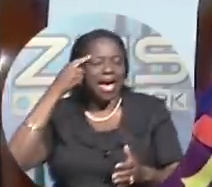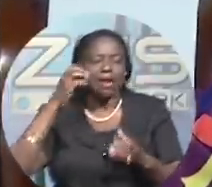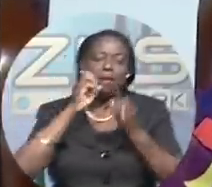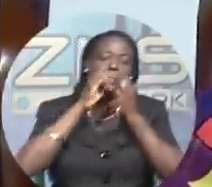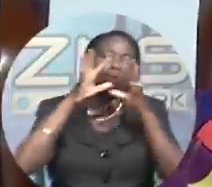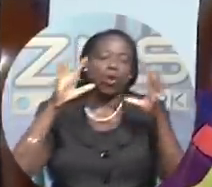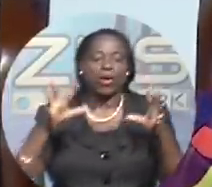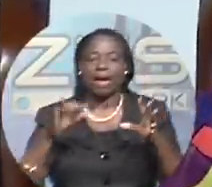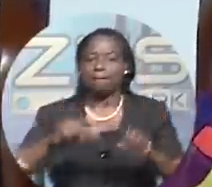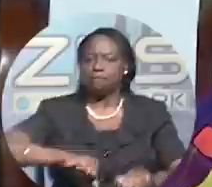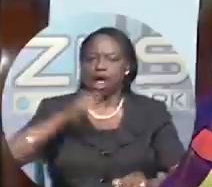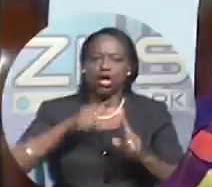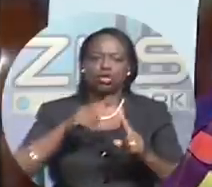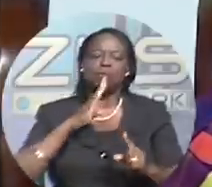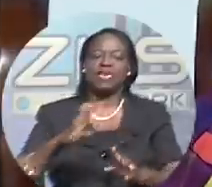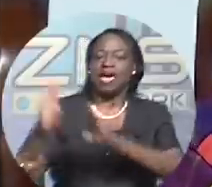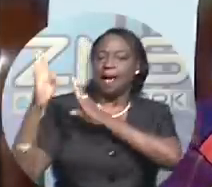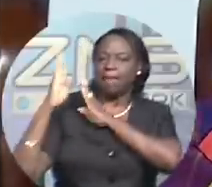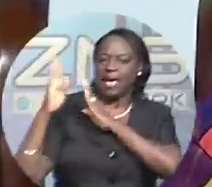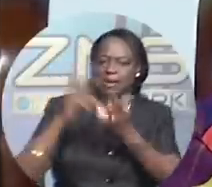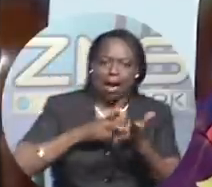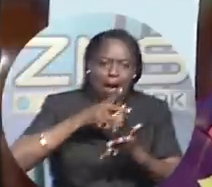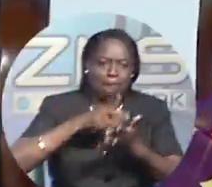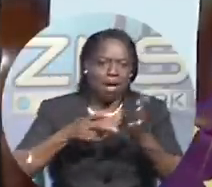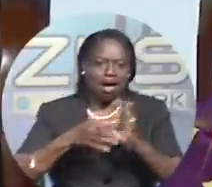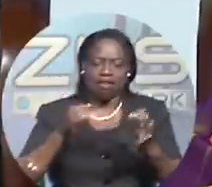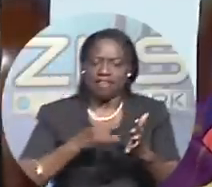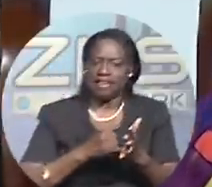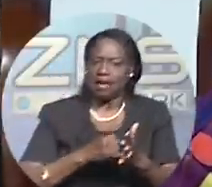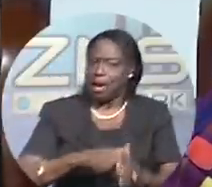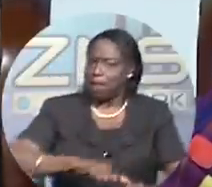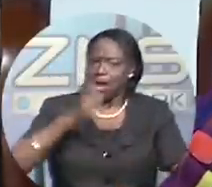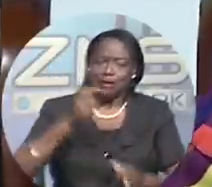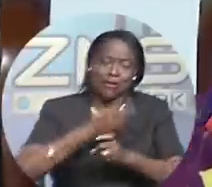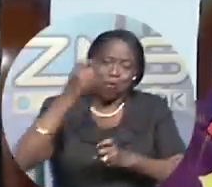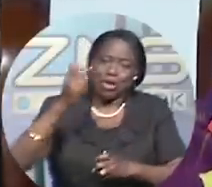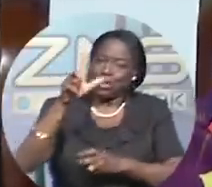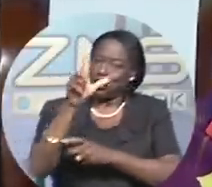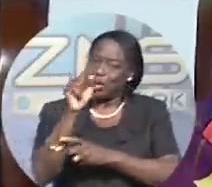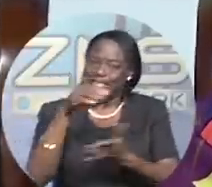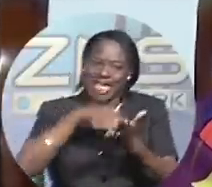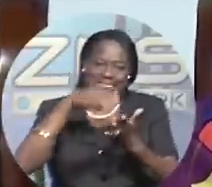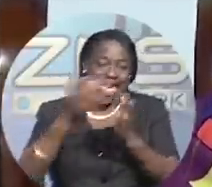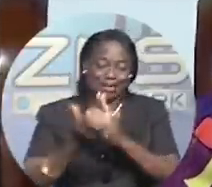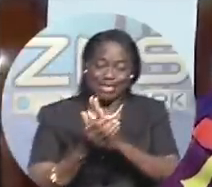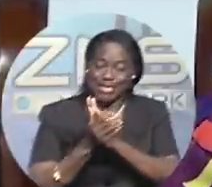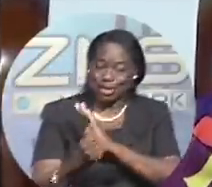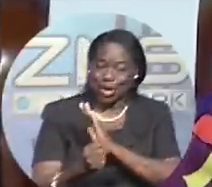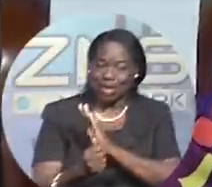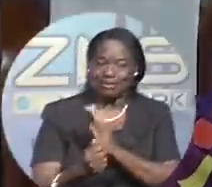I'm proud to be Bahamian and proud to be a part of it. Proud to have won $20,000.